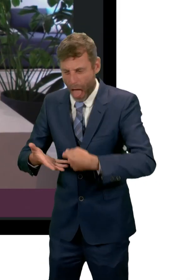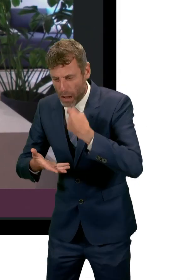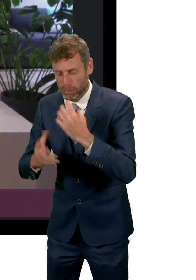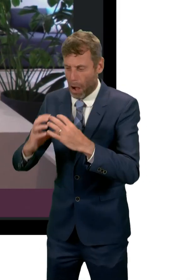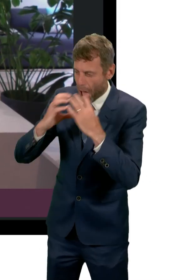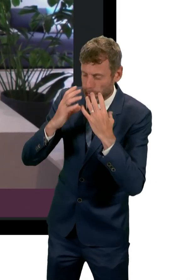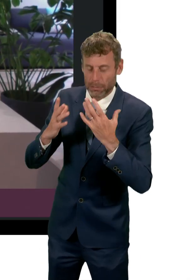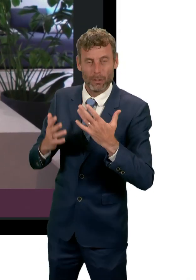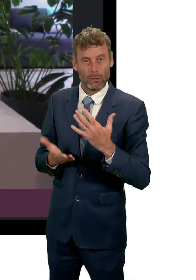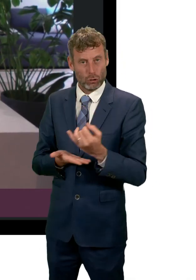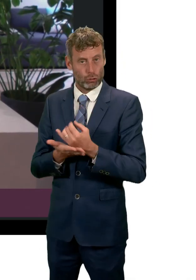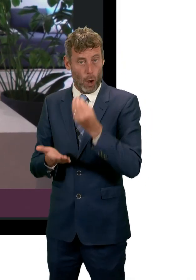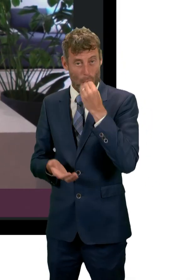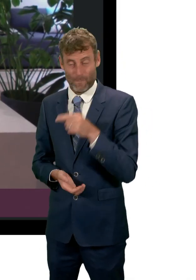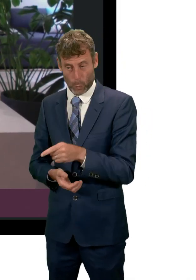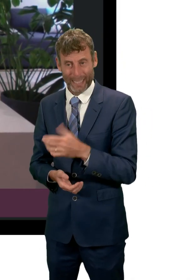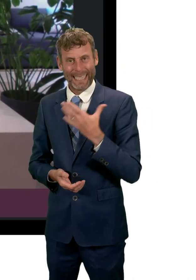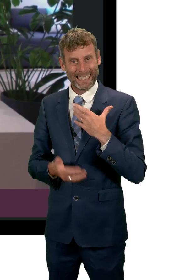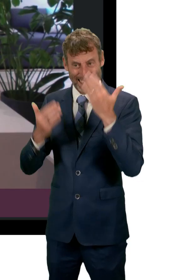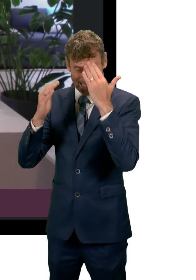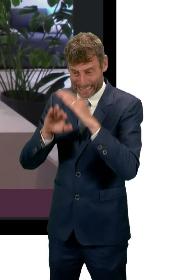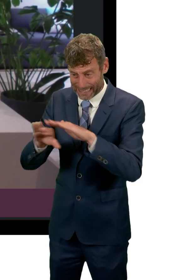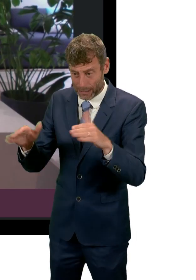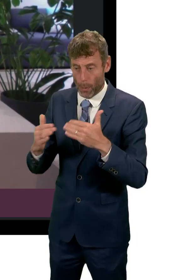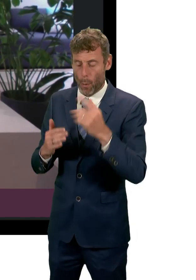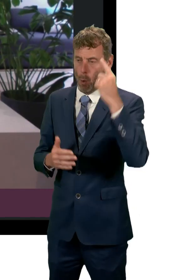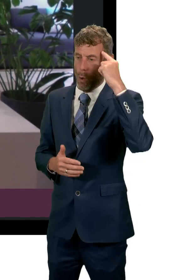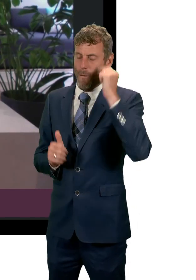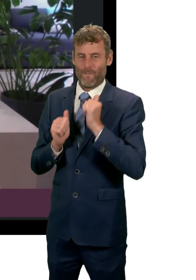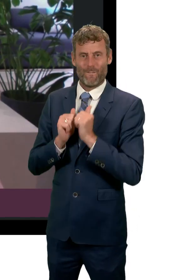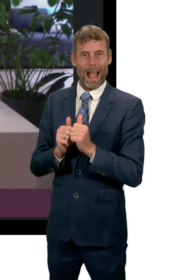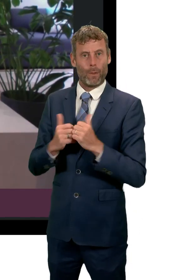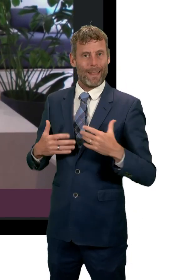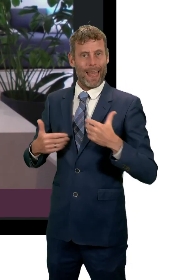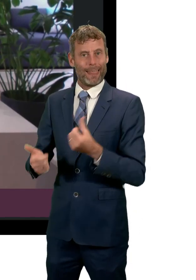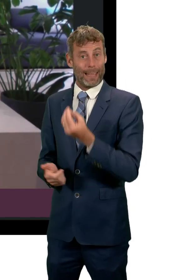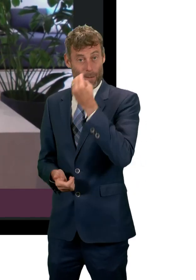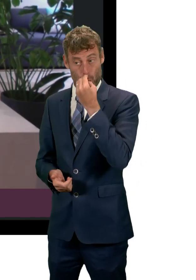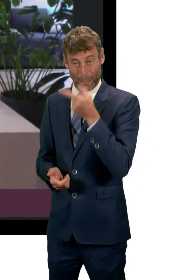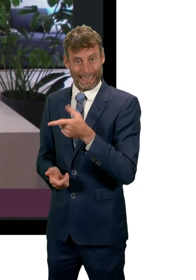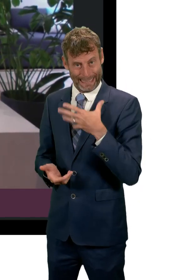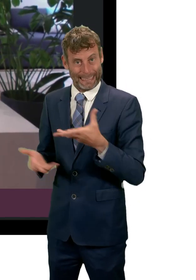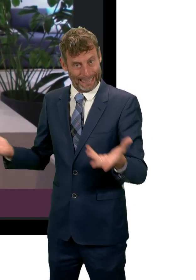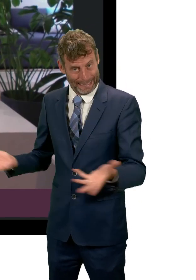of a population's nutritional status and health status. But we need to obviously treat and help